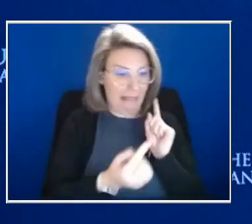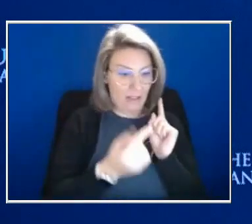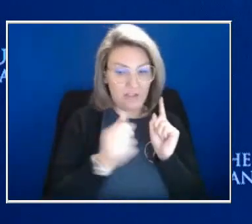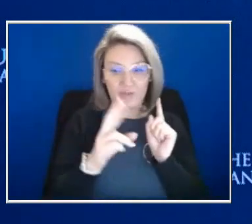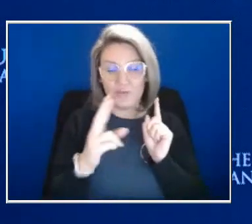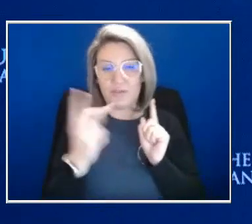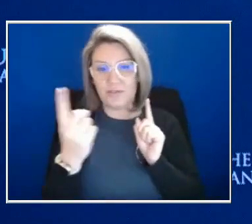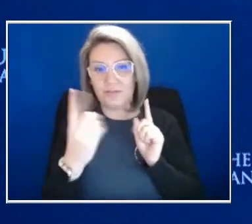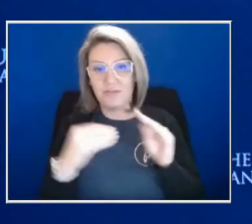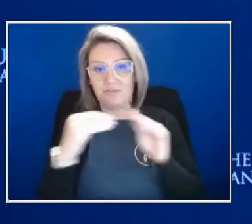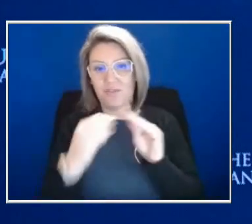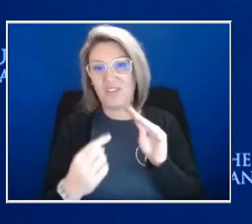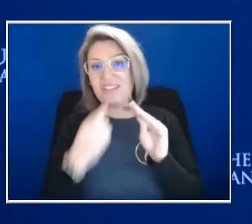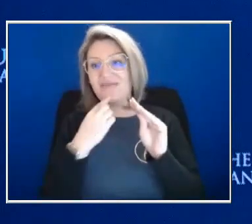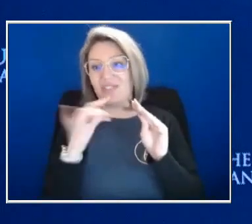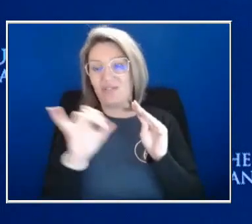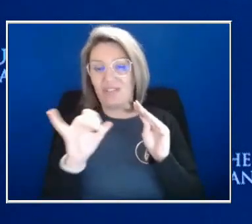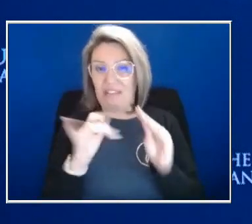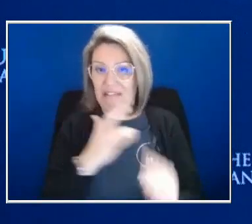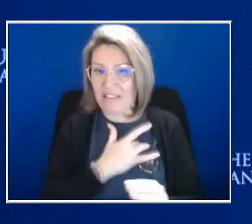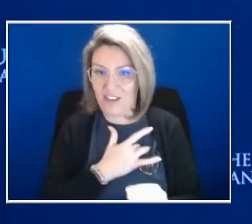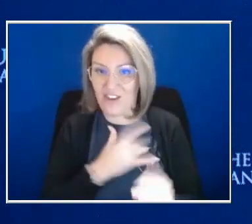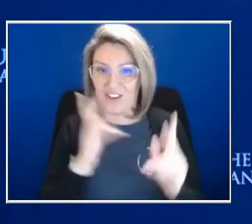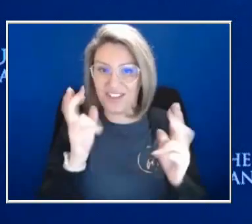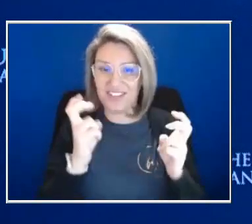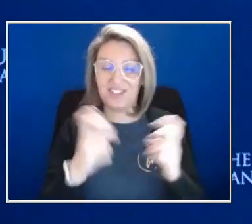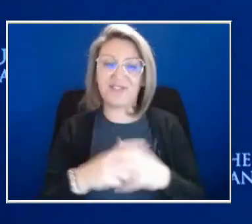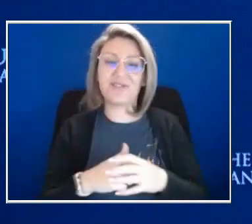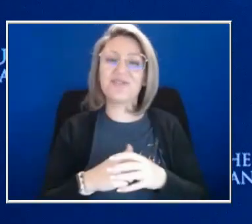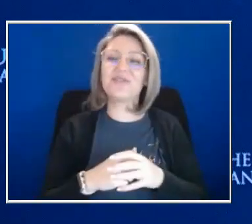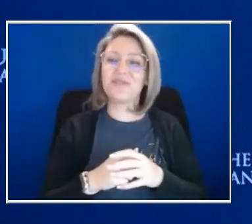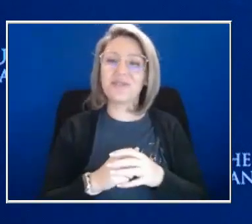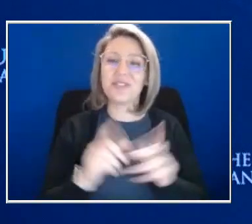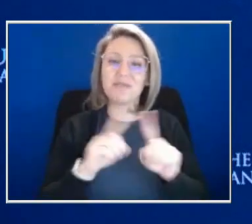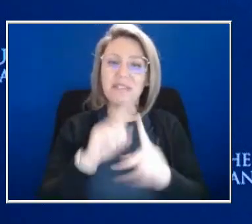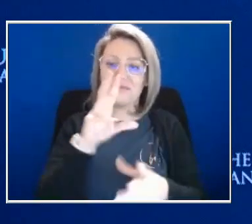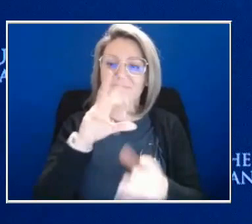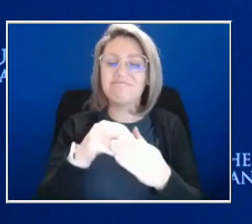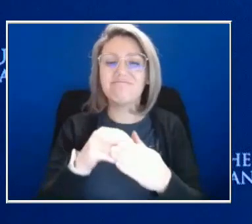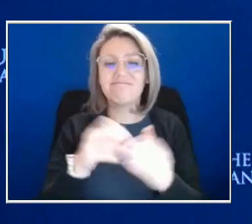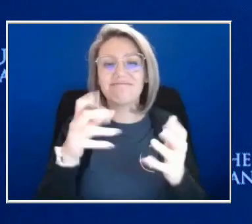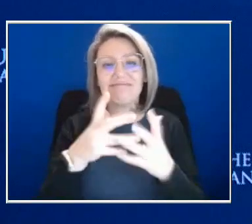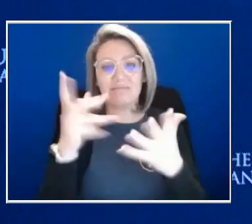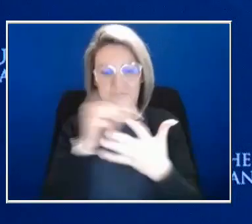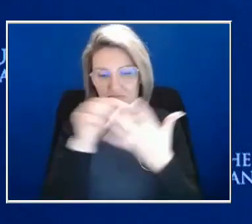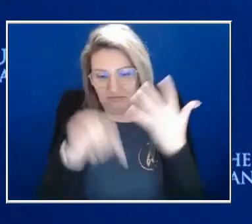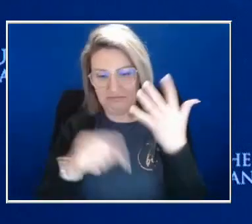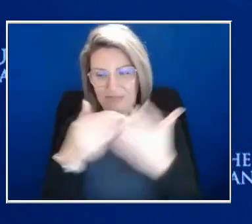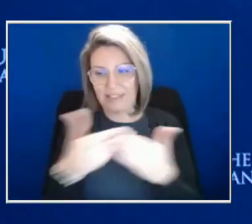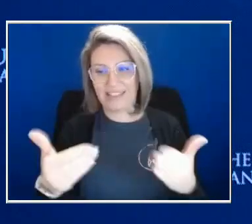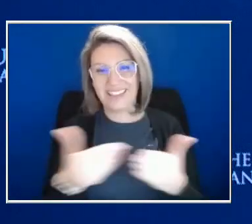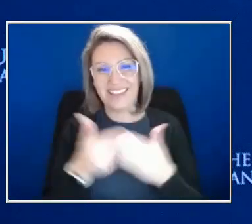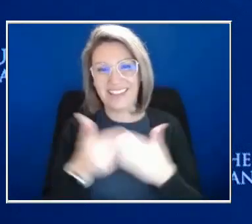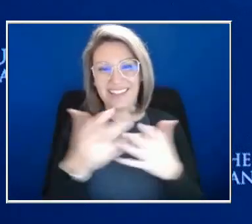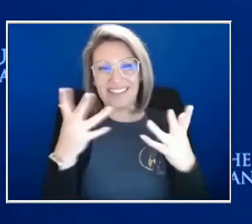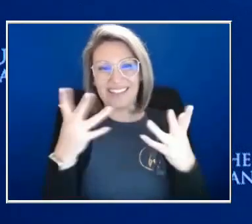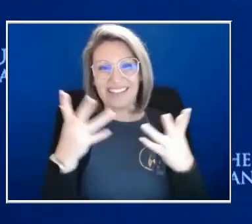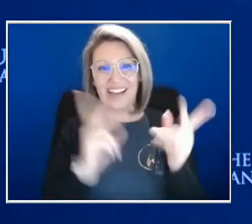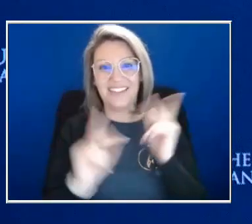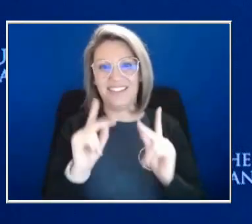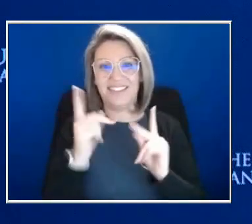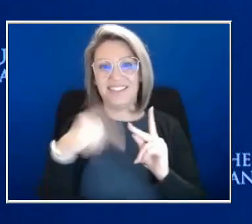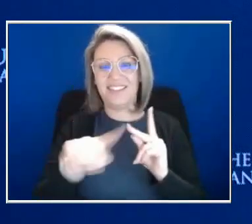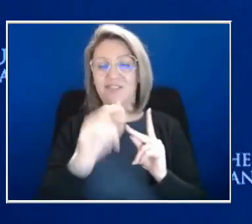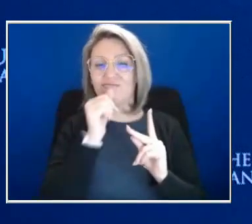severe like the heart issue? But this includes just a number of different things for a lot of people that they're dealing with